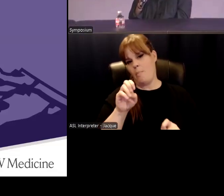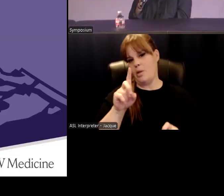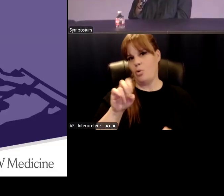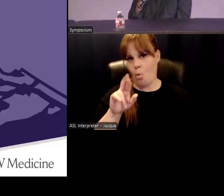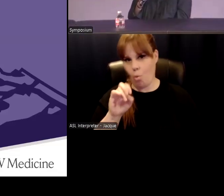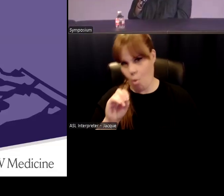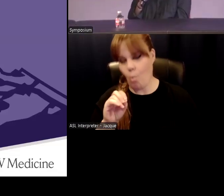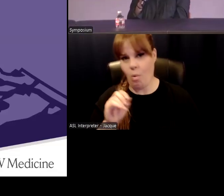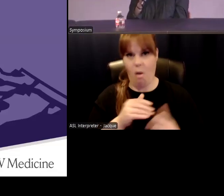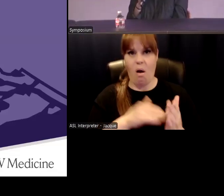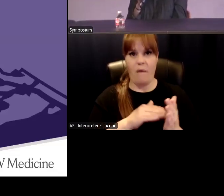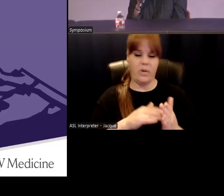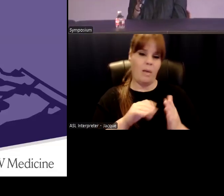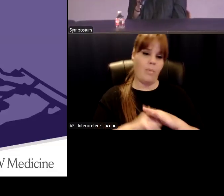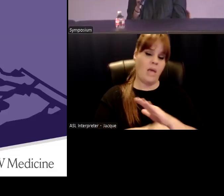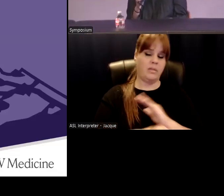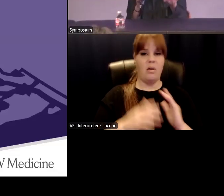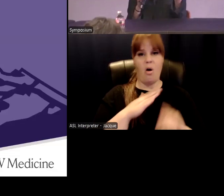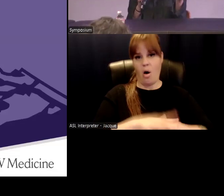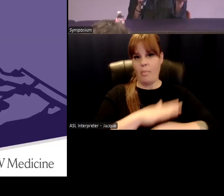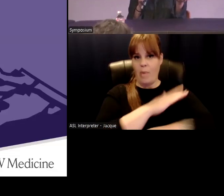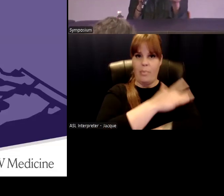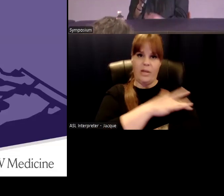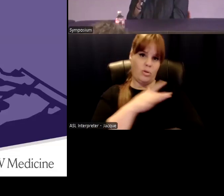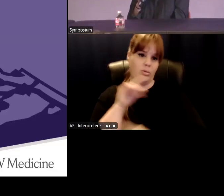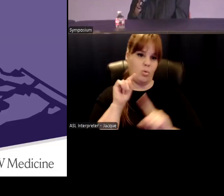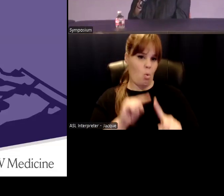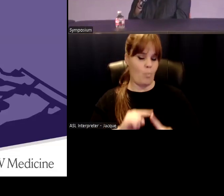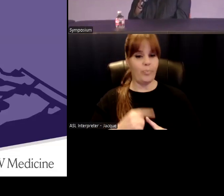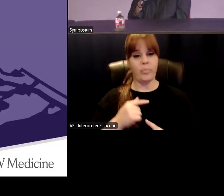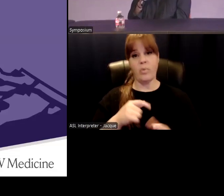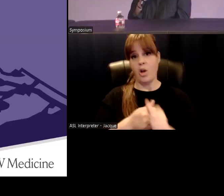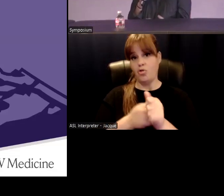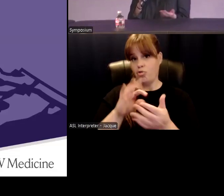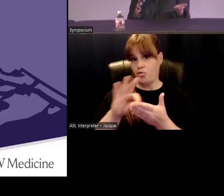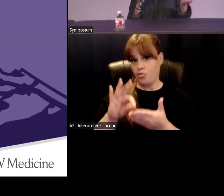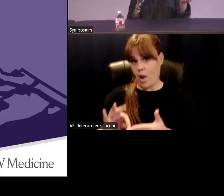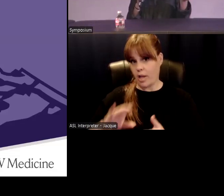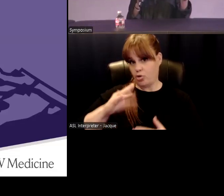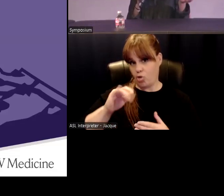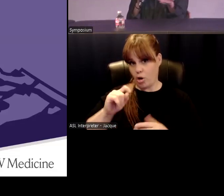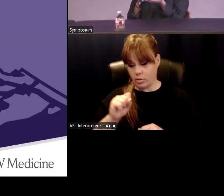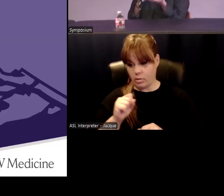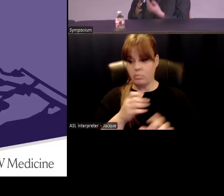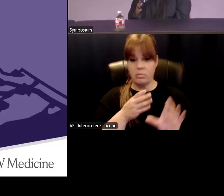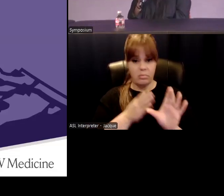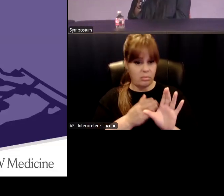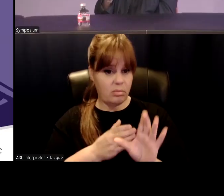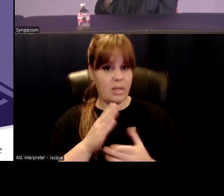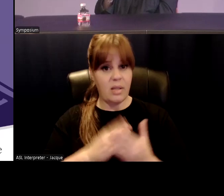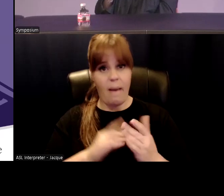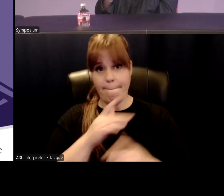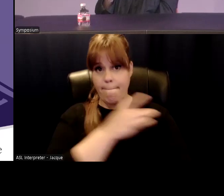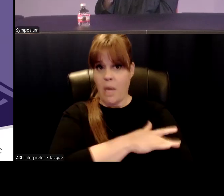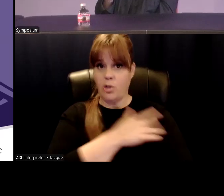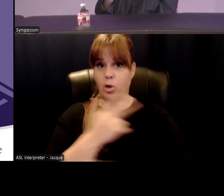activities are. I've used tracking charts, just like in rehab psychology. Some patients use spreadsheets to help them understand